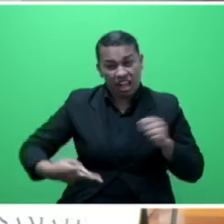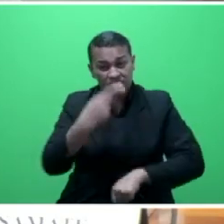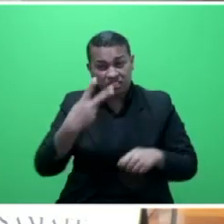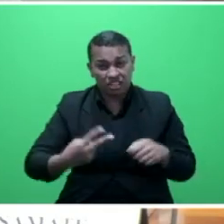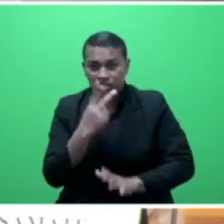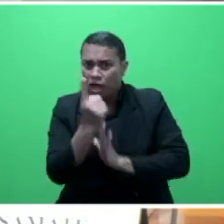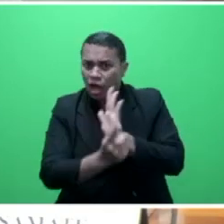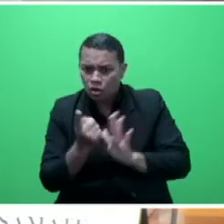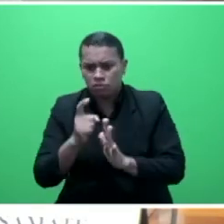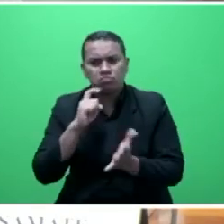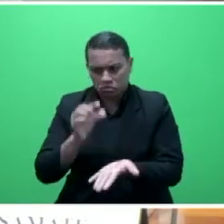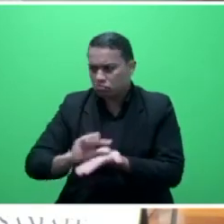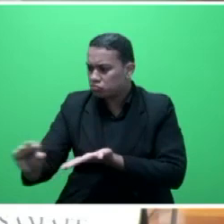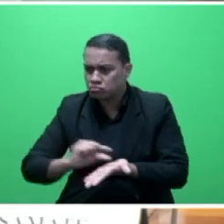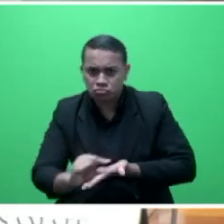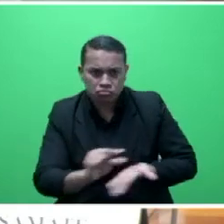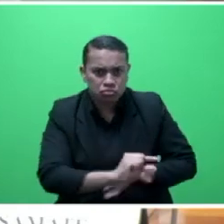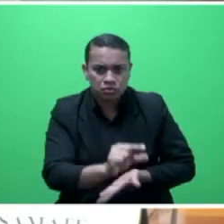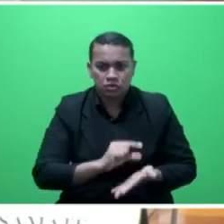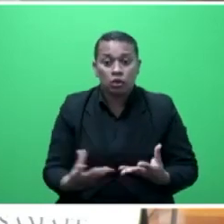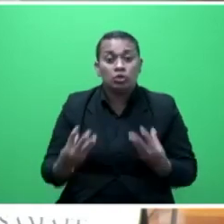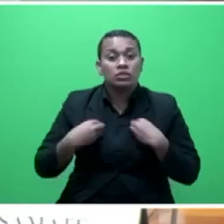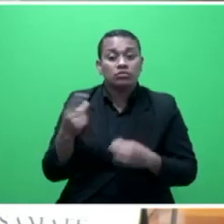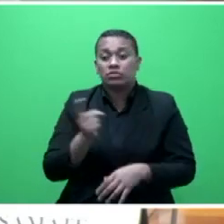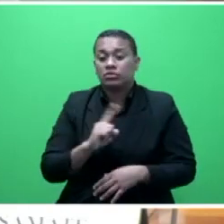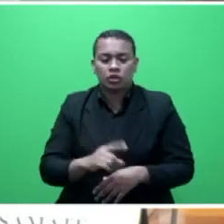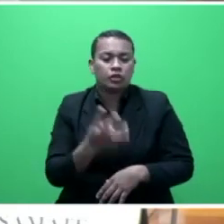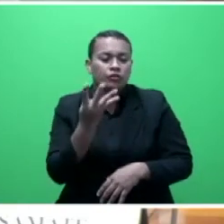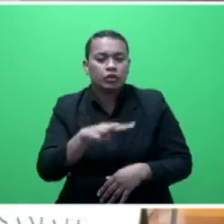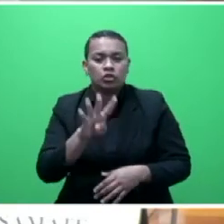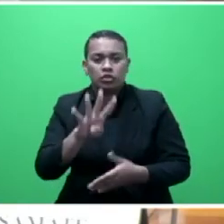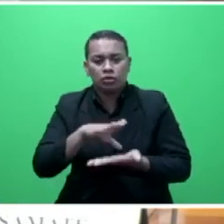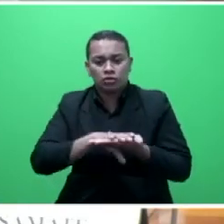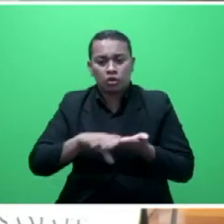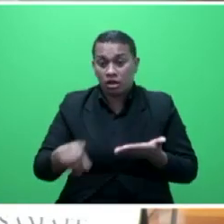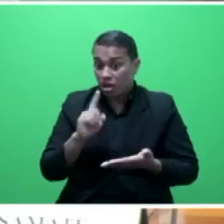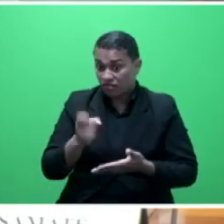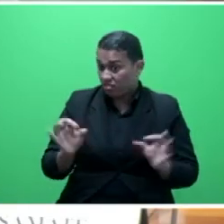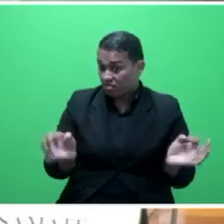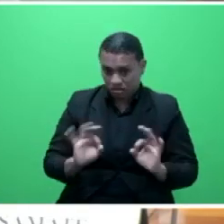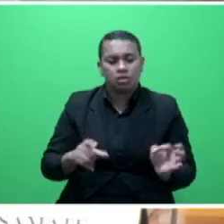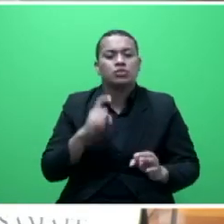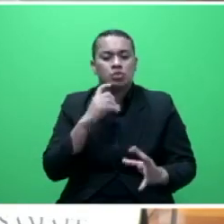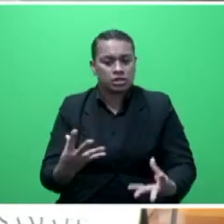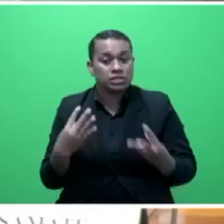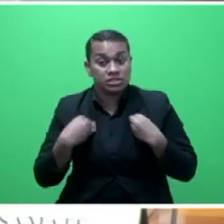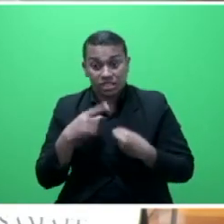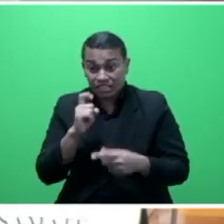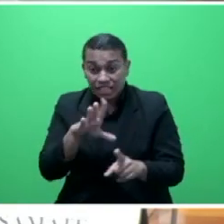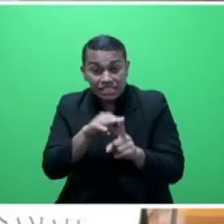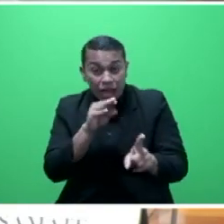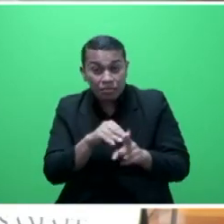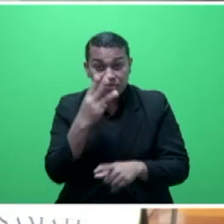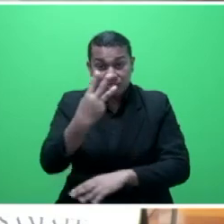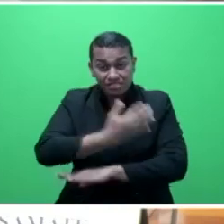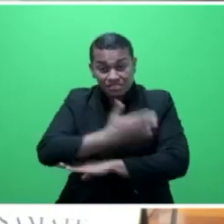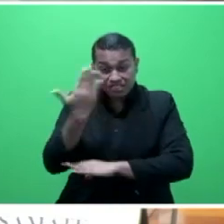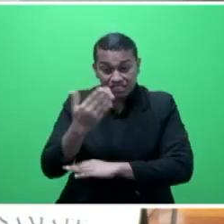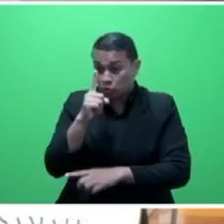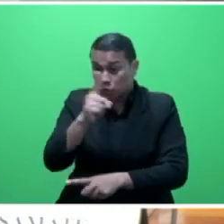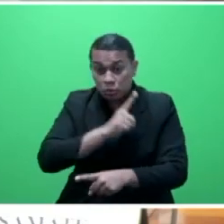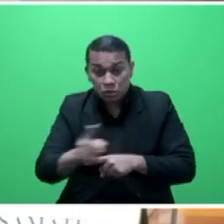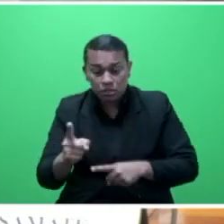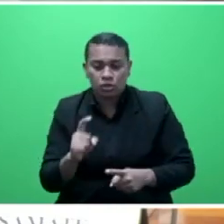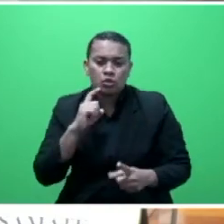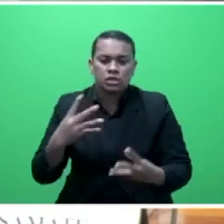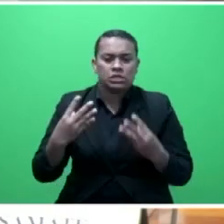reduced will receive $44 per fortnight for every day they are no longer working. So if you're now only working 3 days a week, you receive $88 every